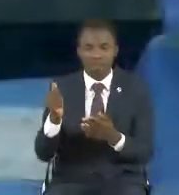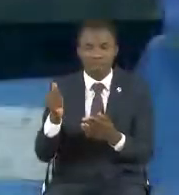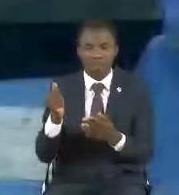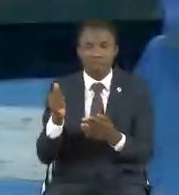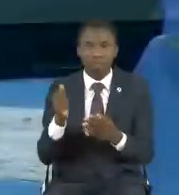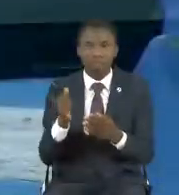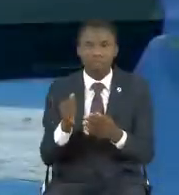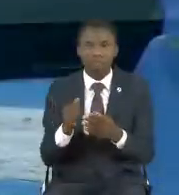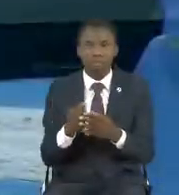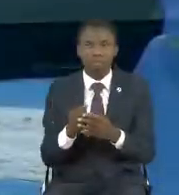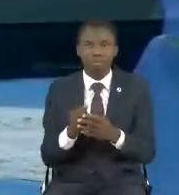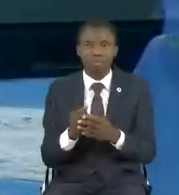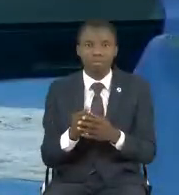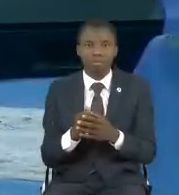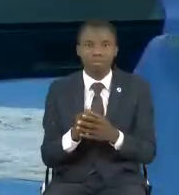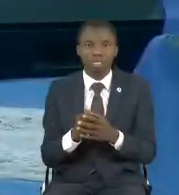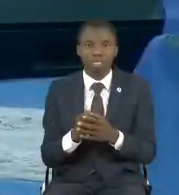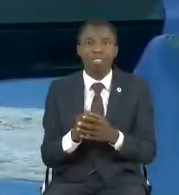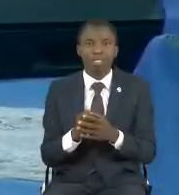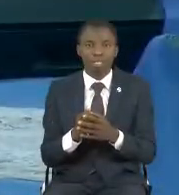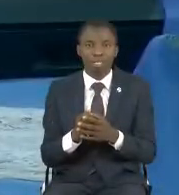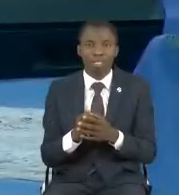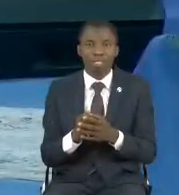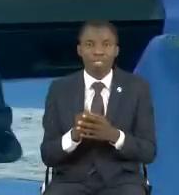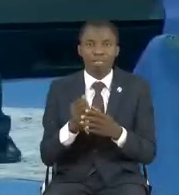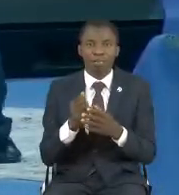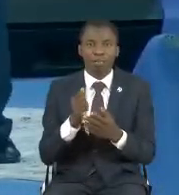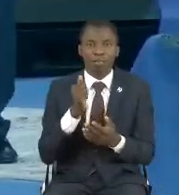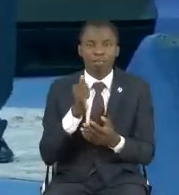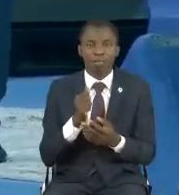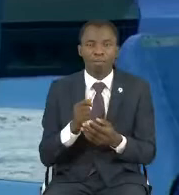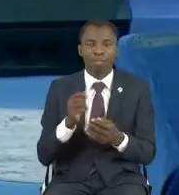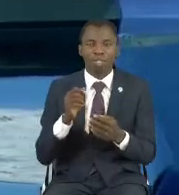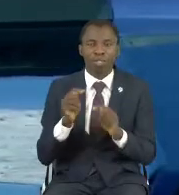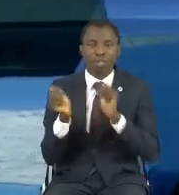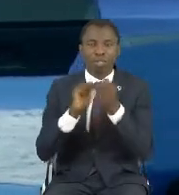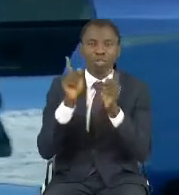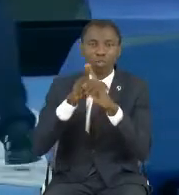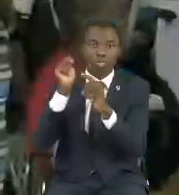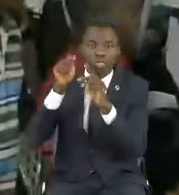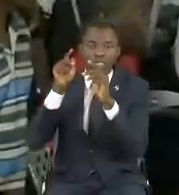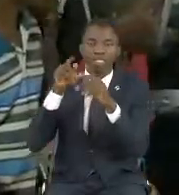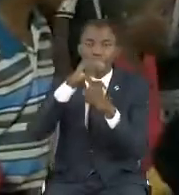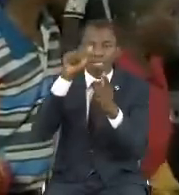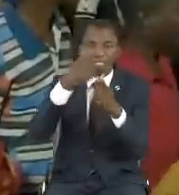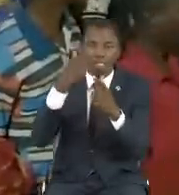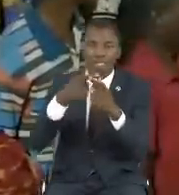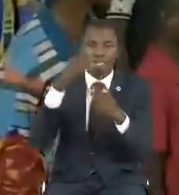Come to the next person around you there and say, we're recovering it tonight.